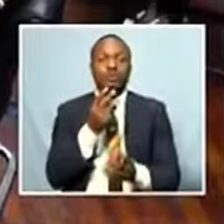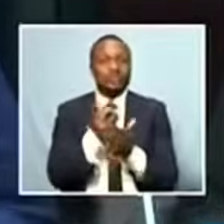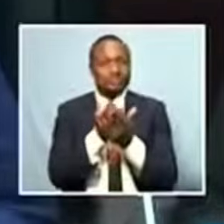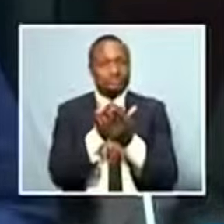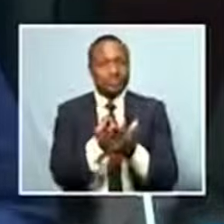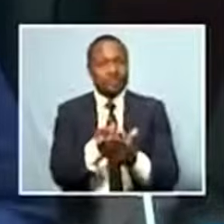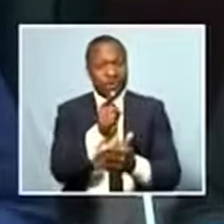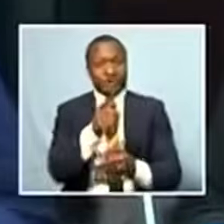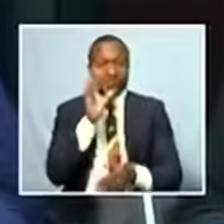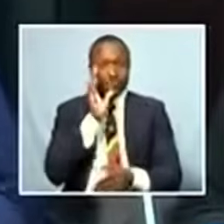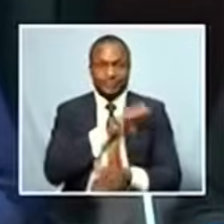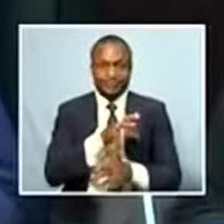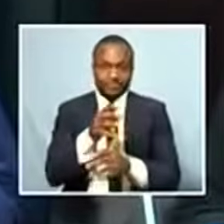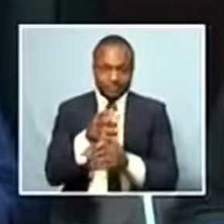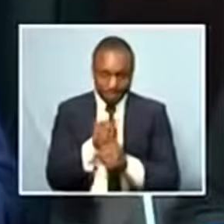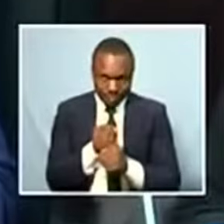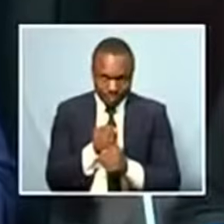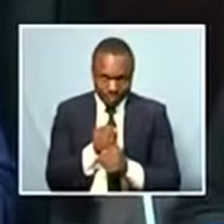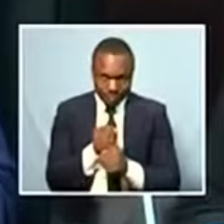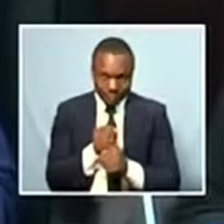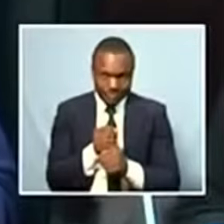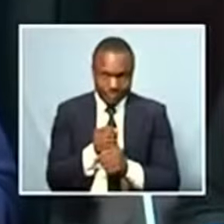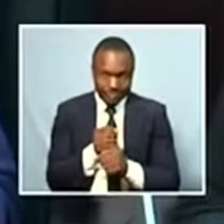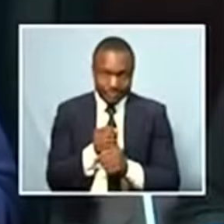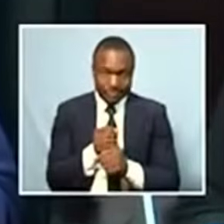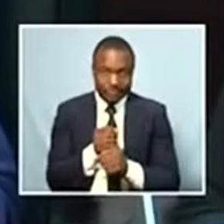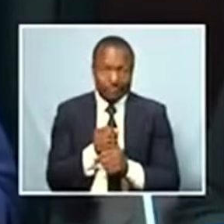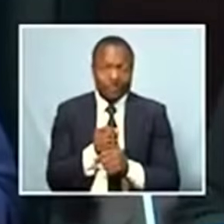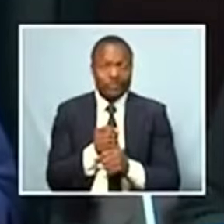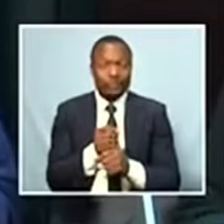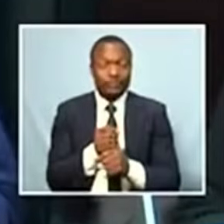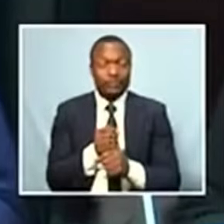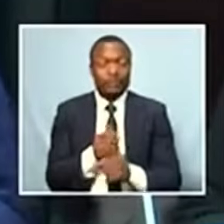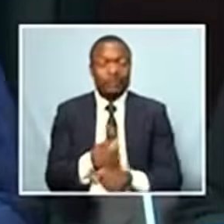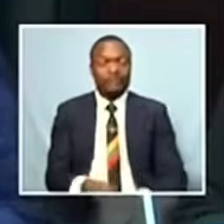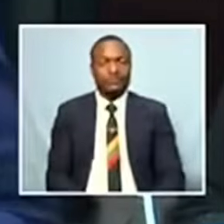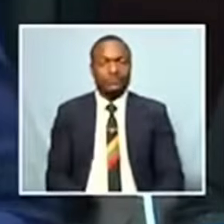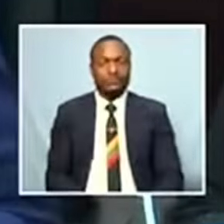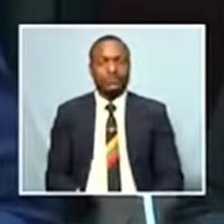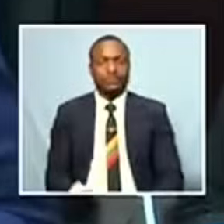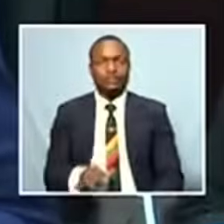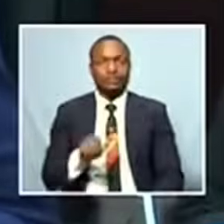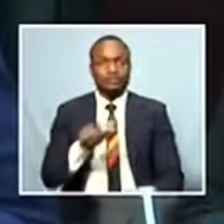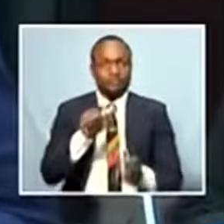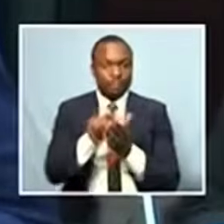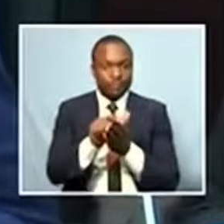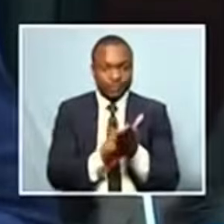since received the. Just confirm that you have since received the legal opinion